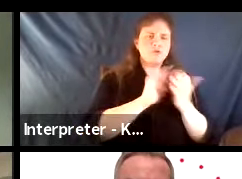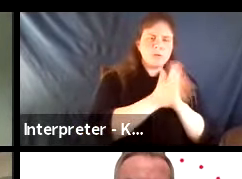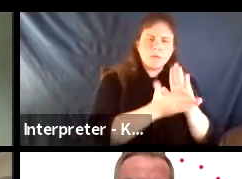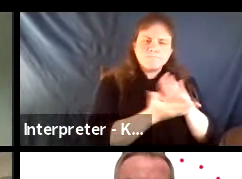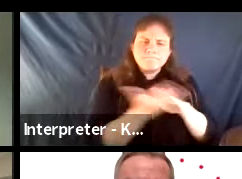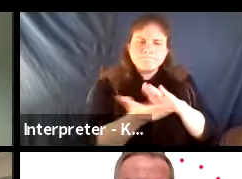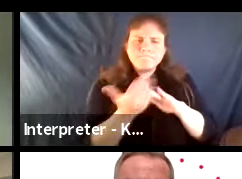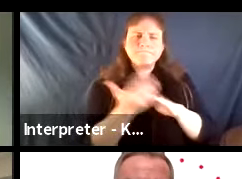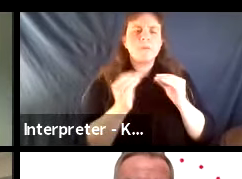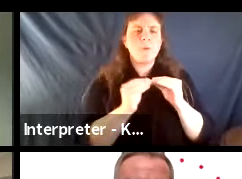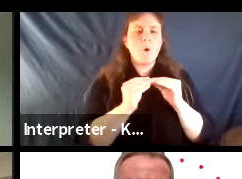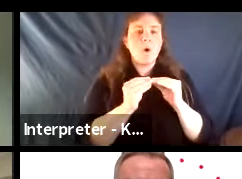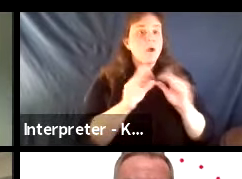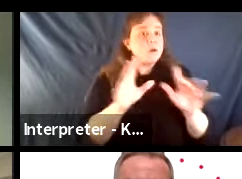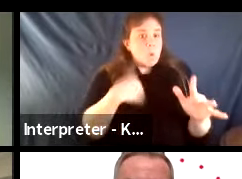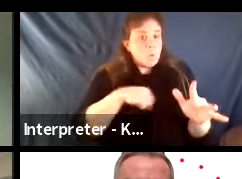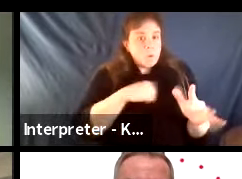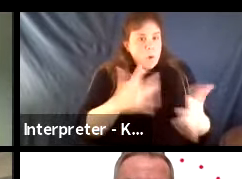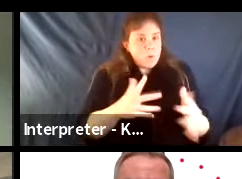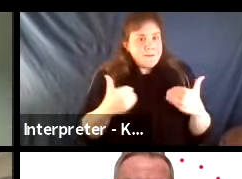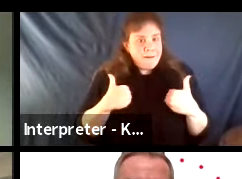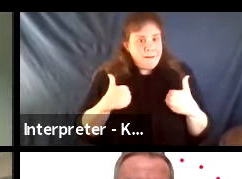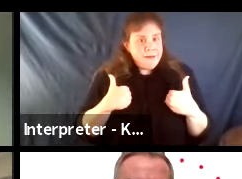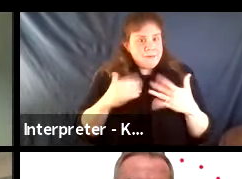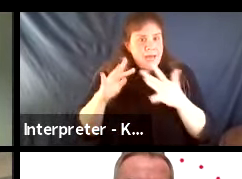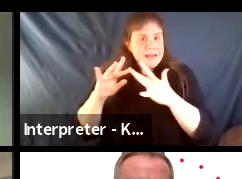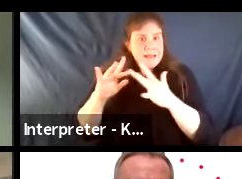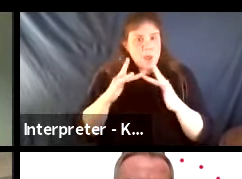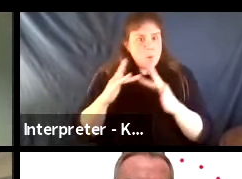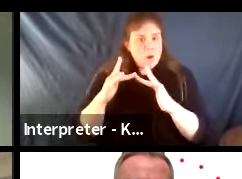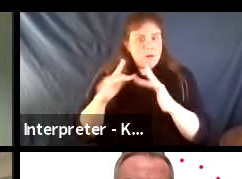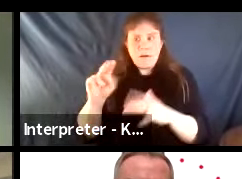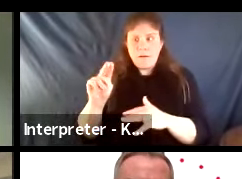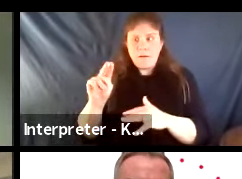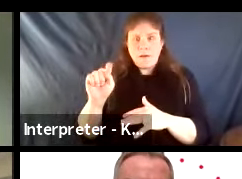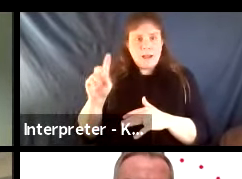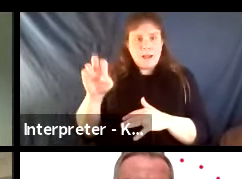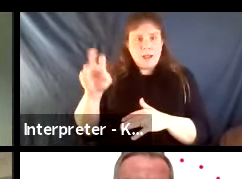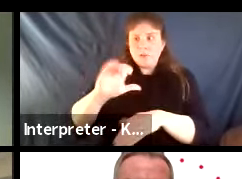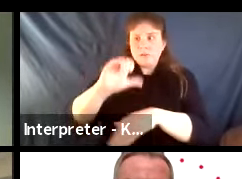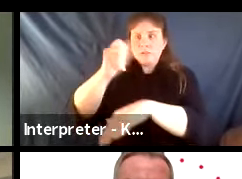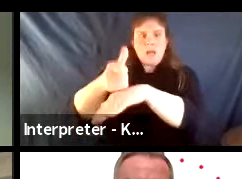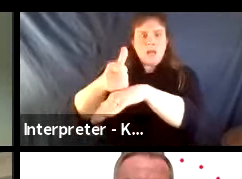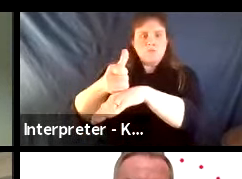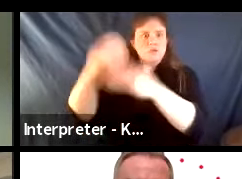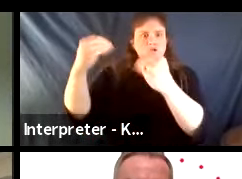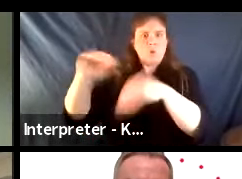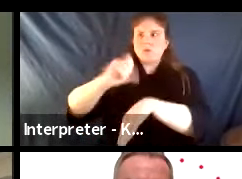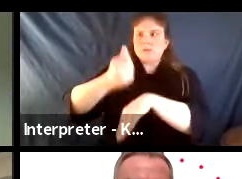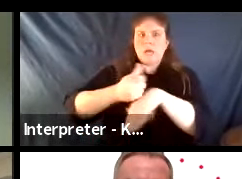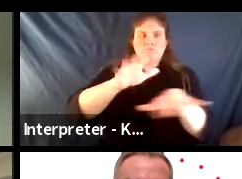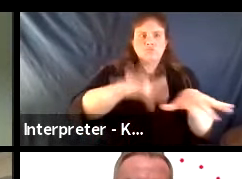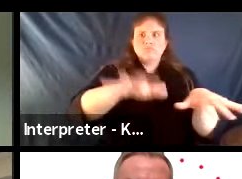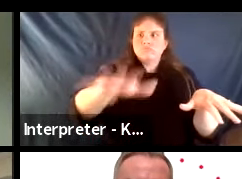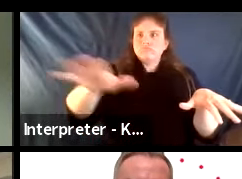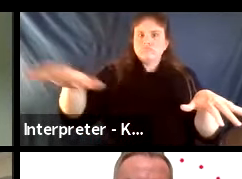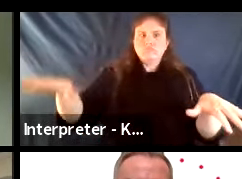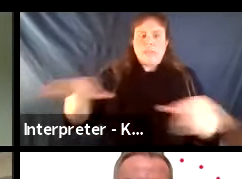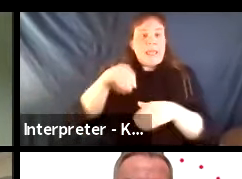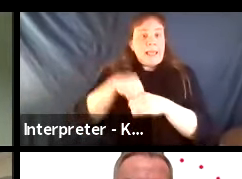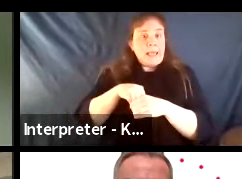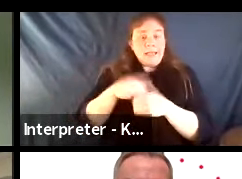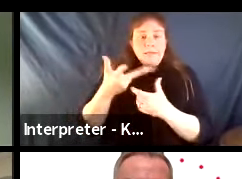existing network that is there, brick and mortar in neighborhoods, workers that speak the language